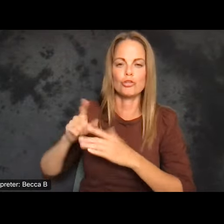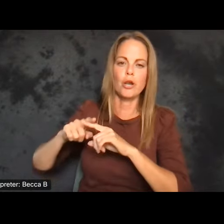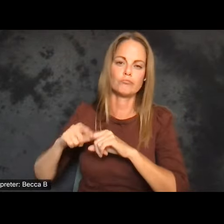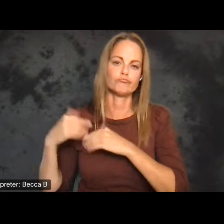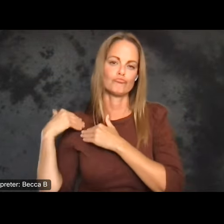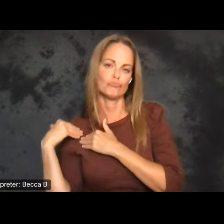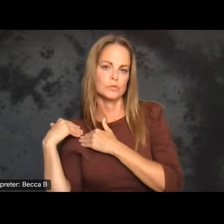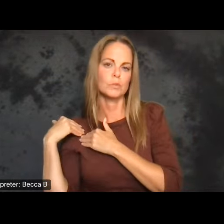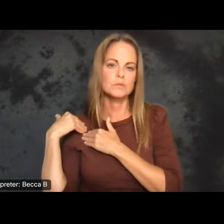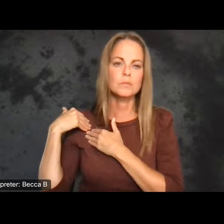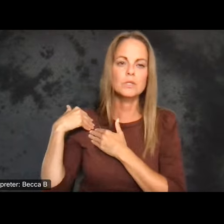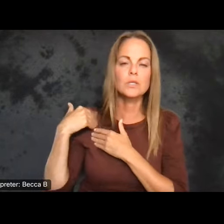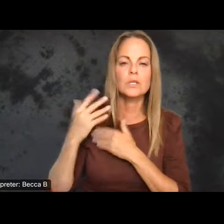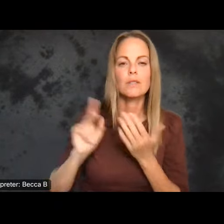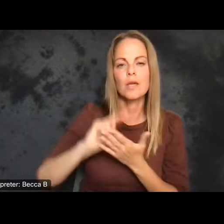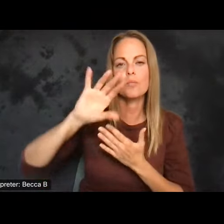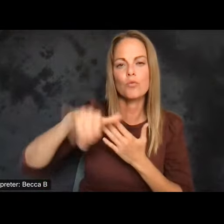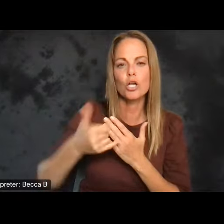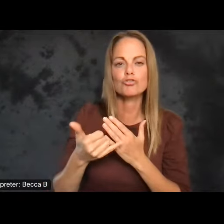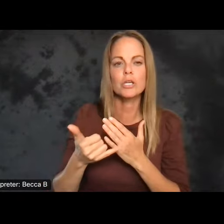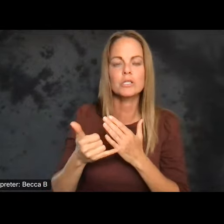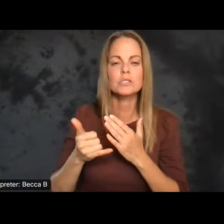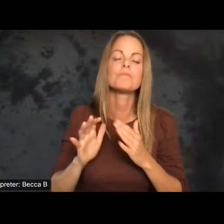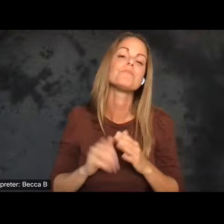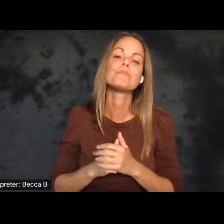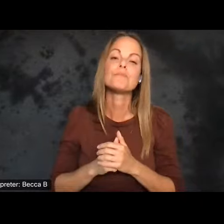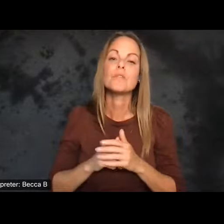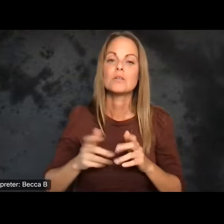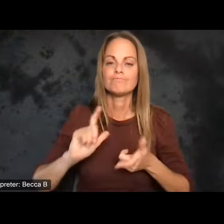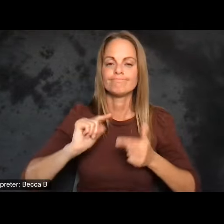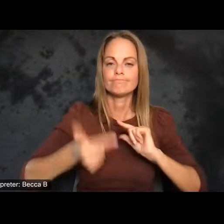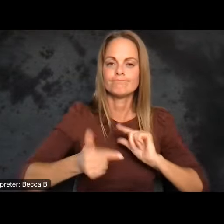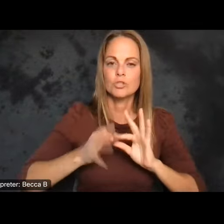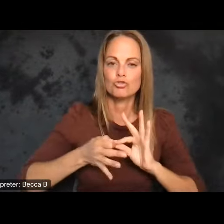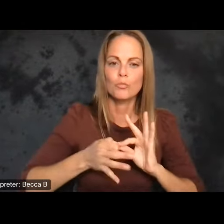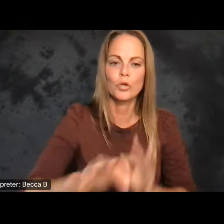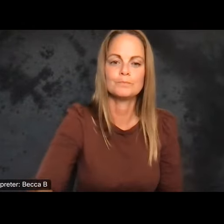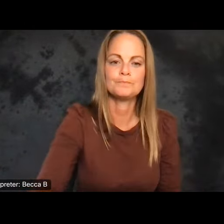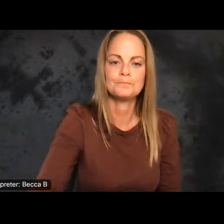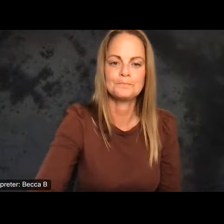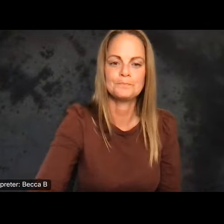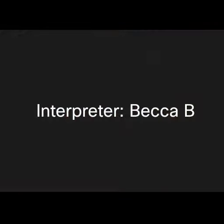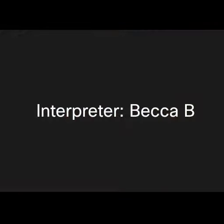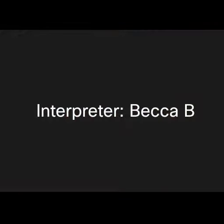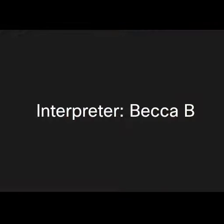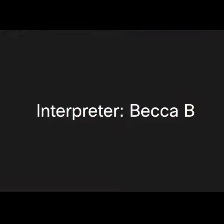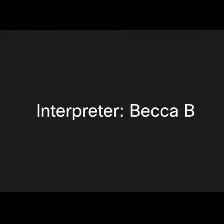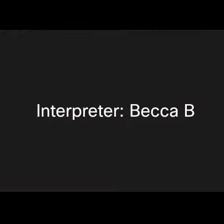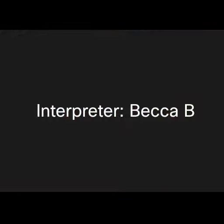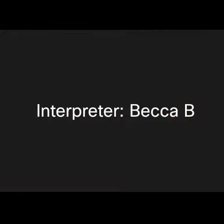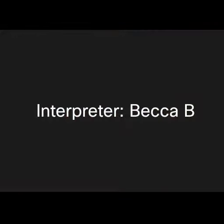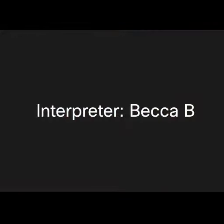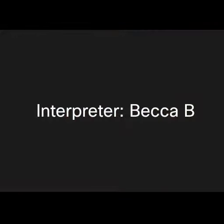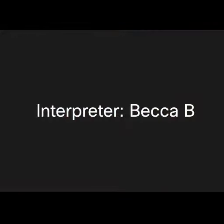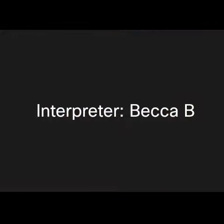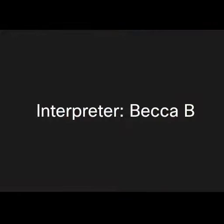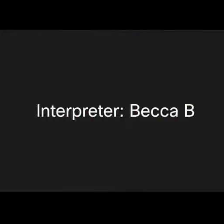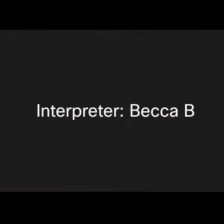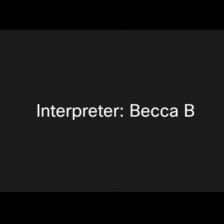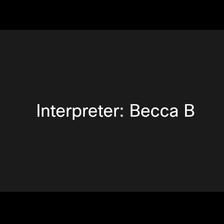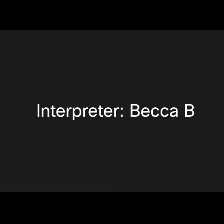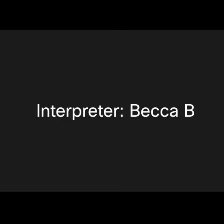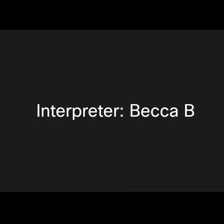that project, or how we will share the burden of that project. And then there's been some talk, maybe in the future, if this comes to play, that